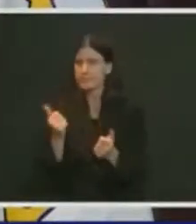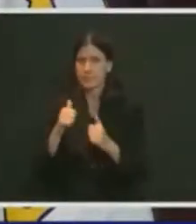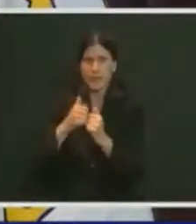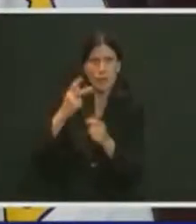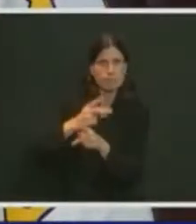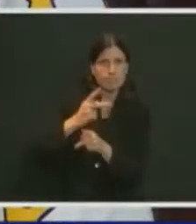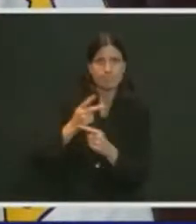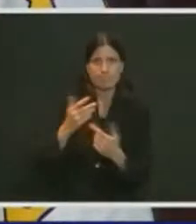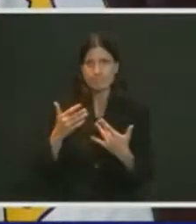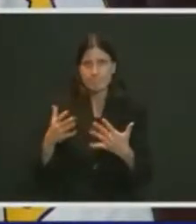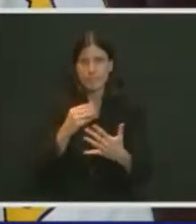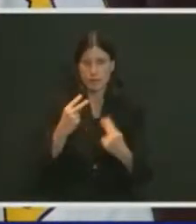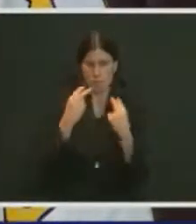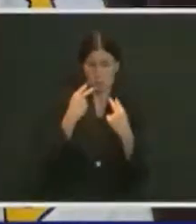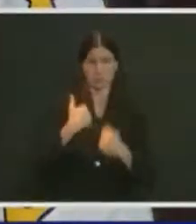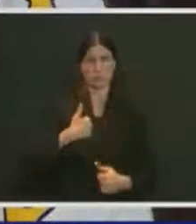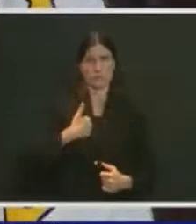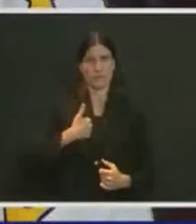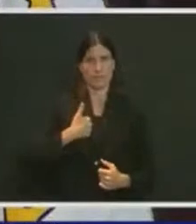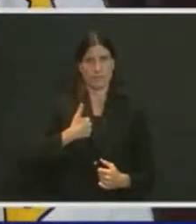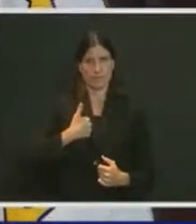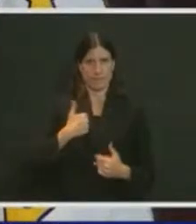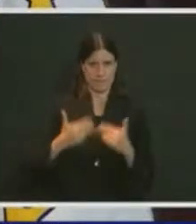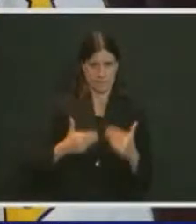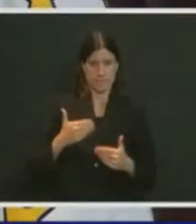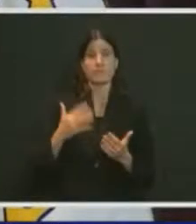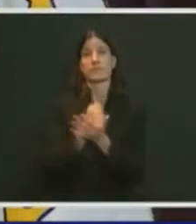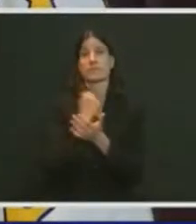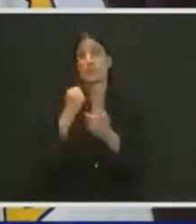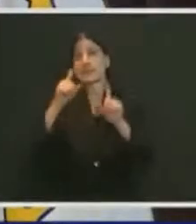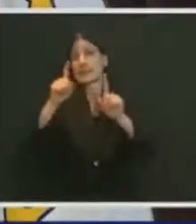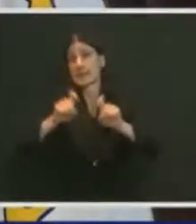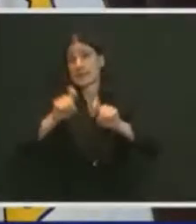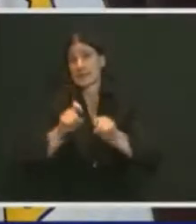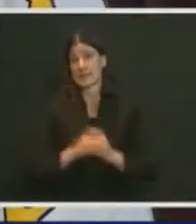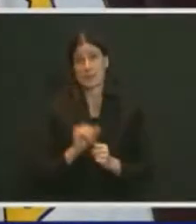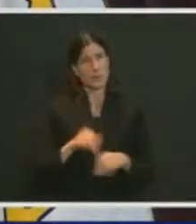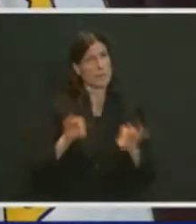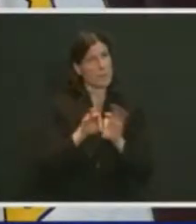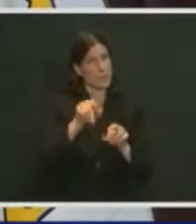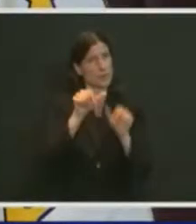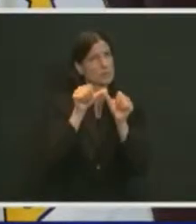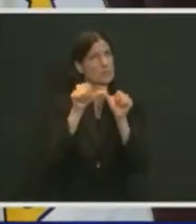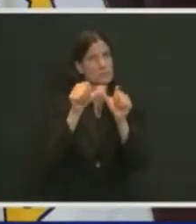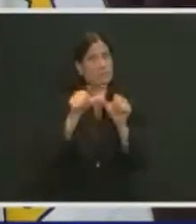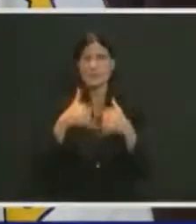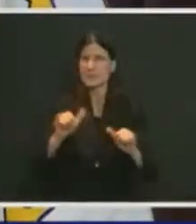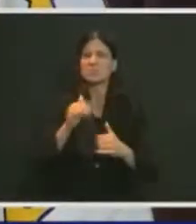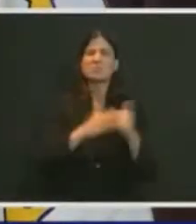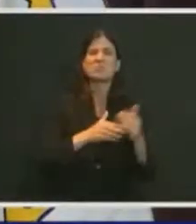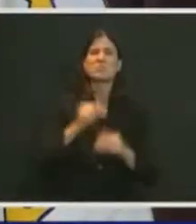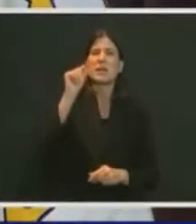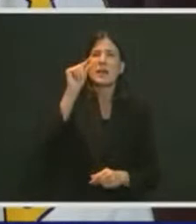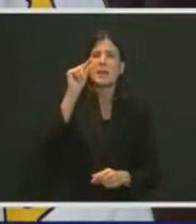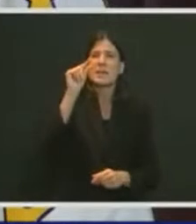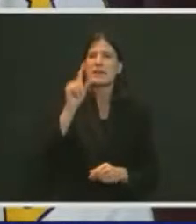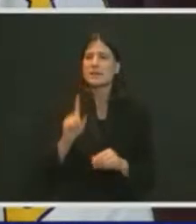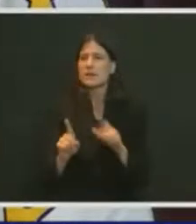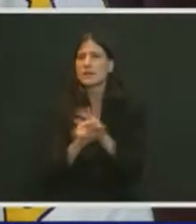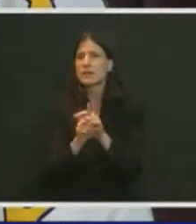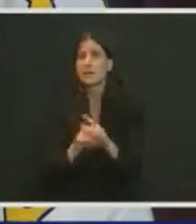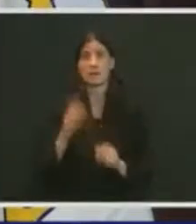tested, knowing that all of those steps are going to be critical for us to continue to move from the phase we're in to the next